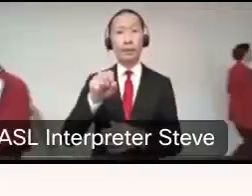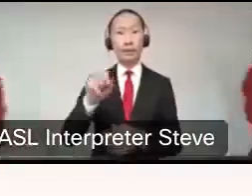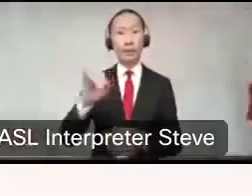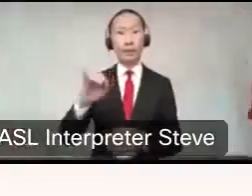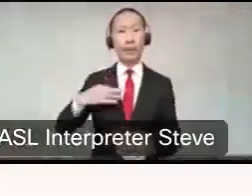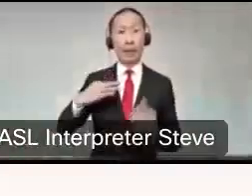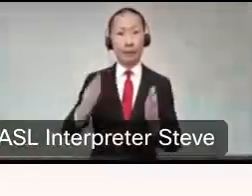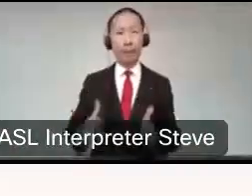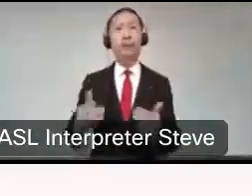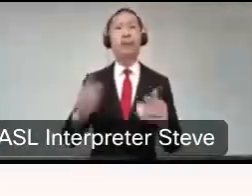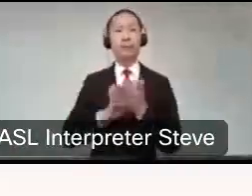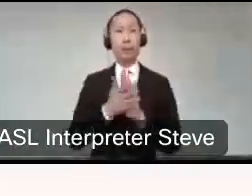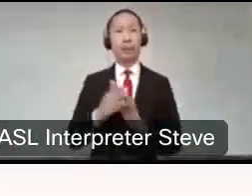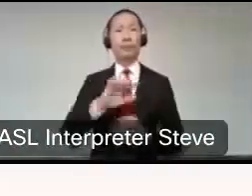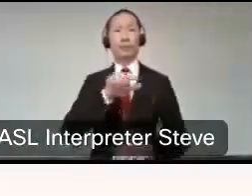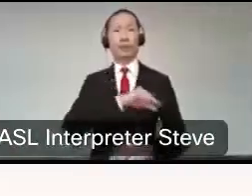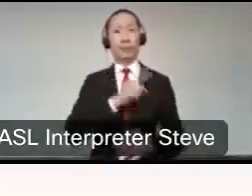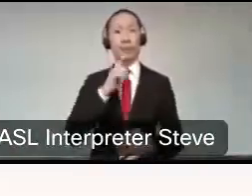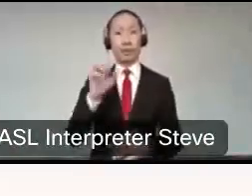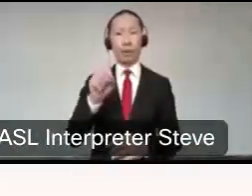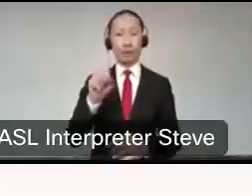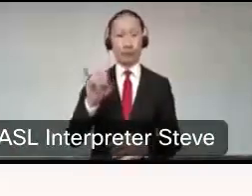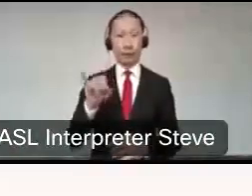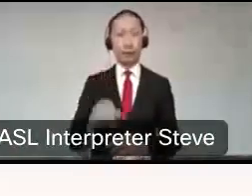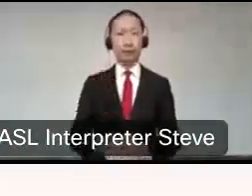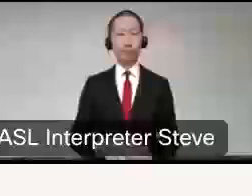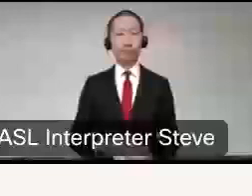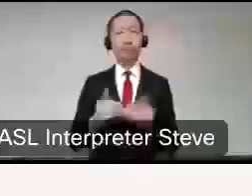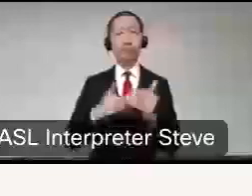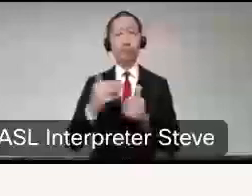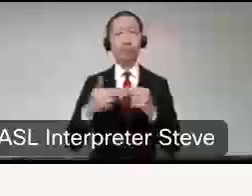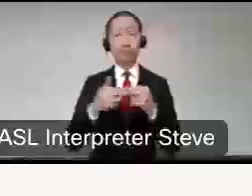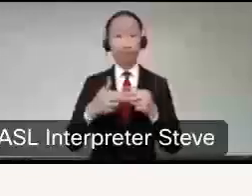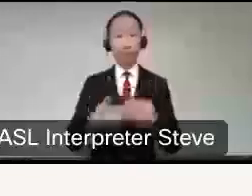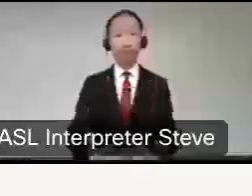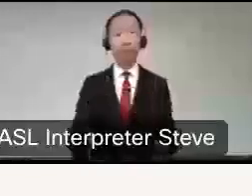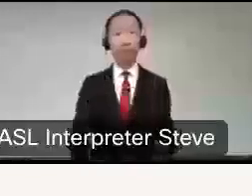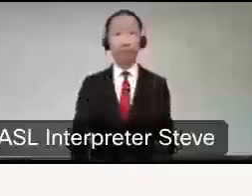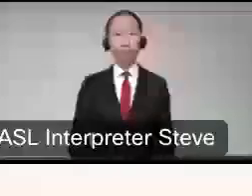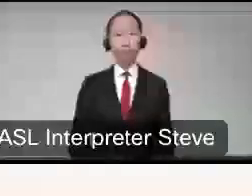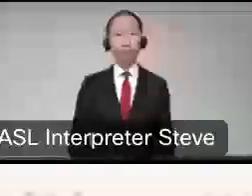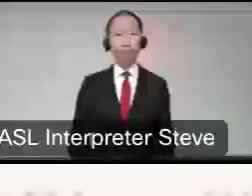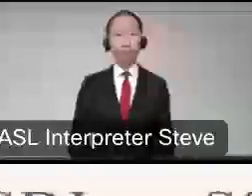applicant does become eligible for SSI. Next slide.